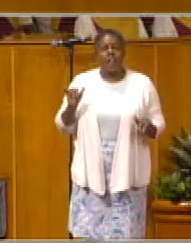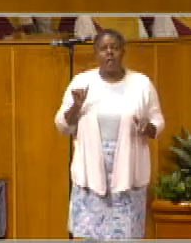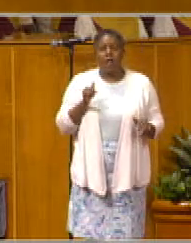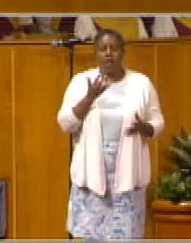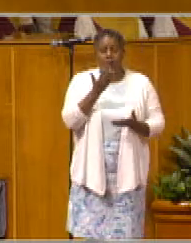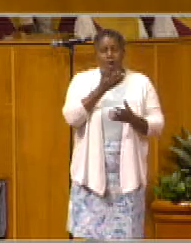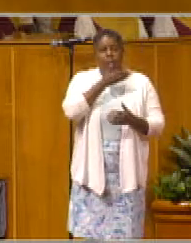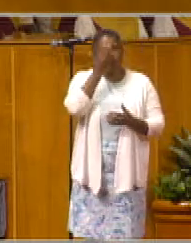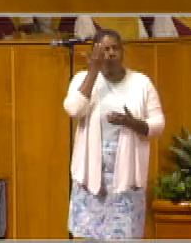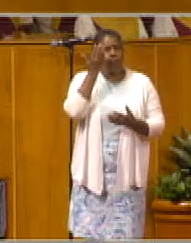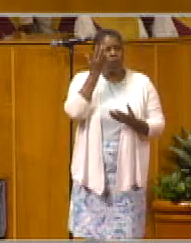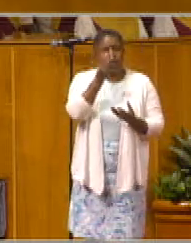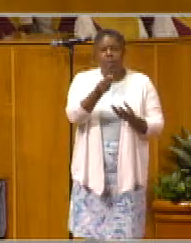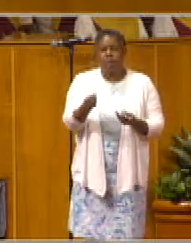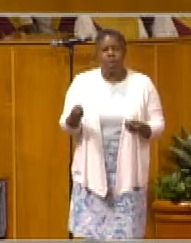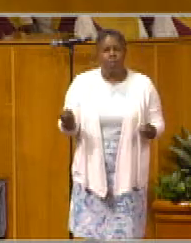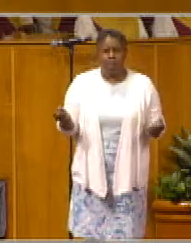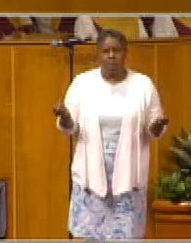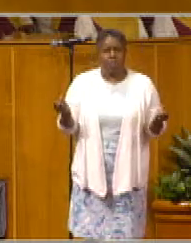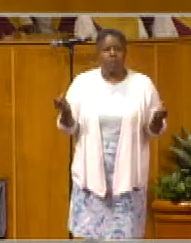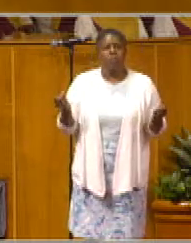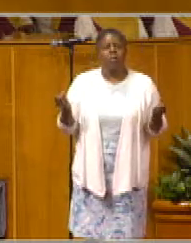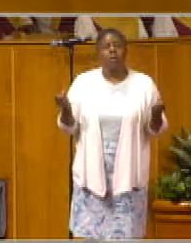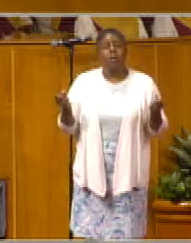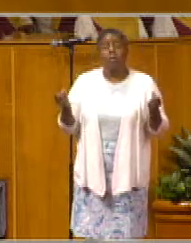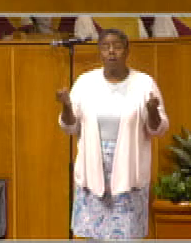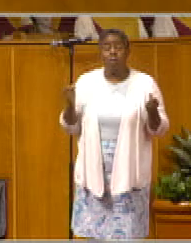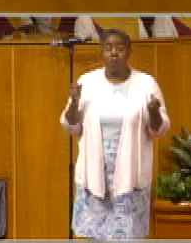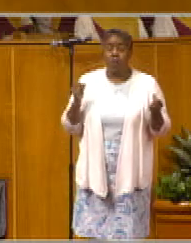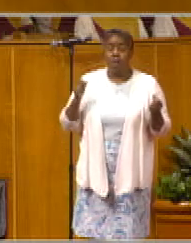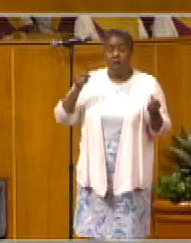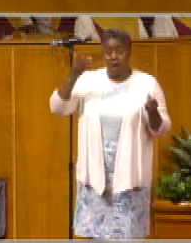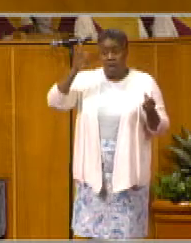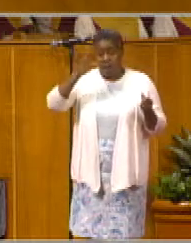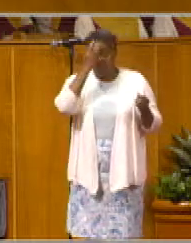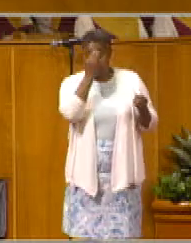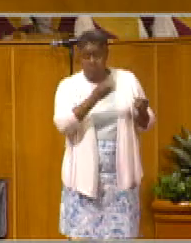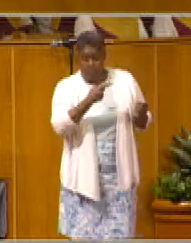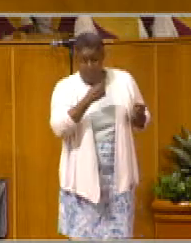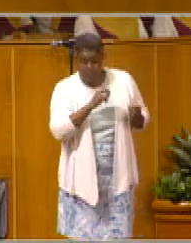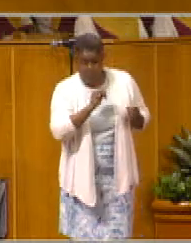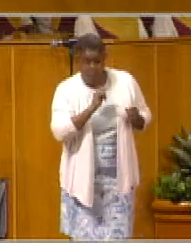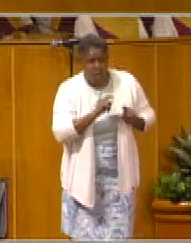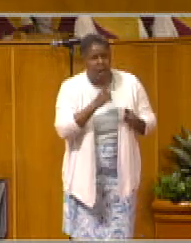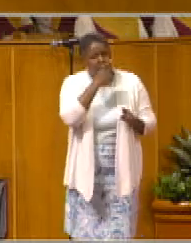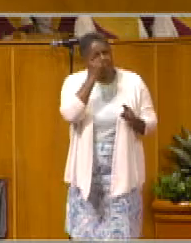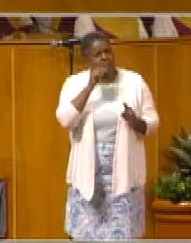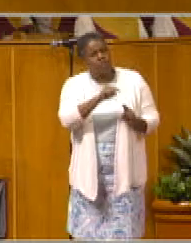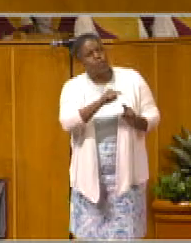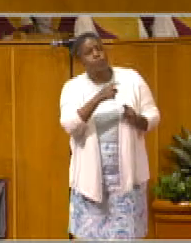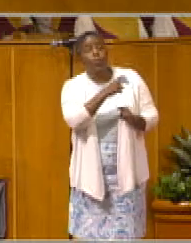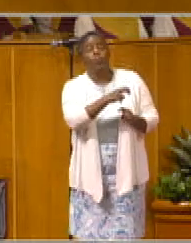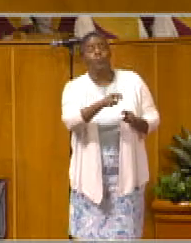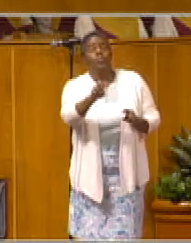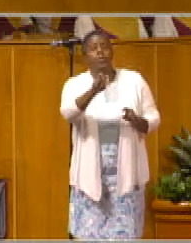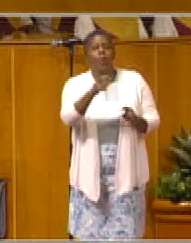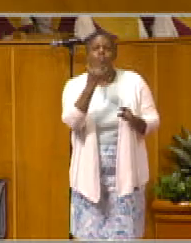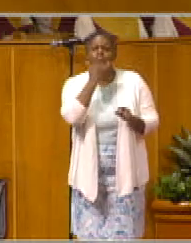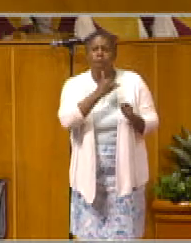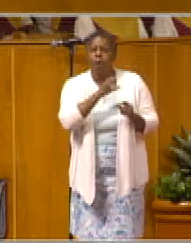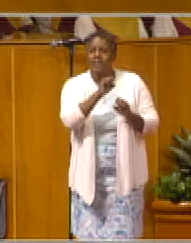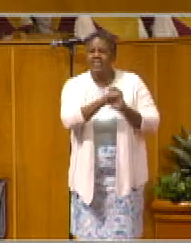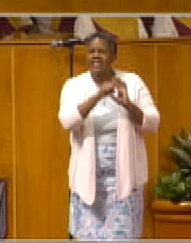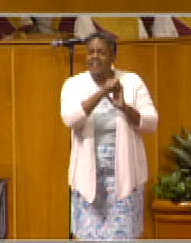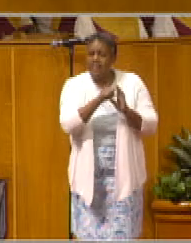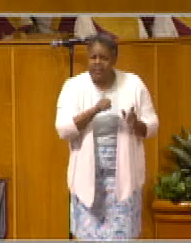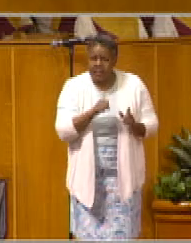apart. And he tells Paul it's falling apart because, number one, you sailed in the wrong season. That